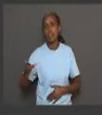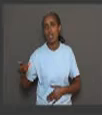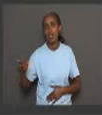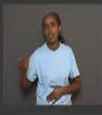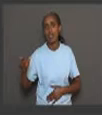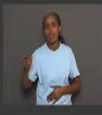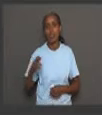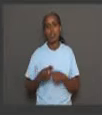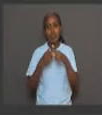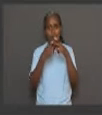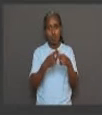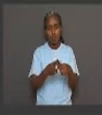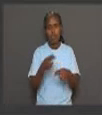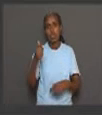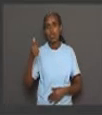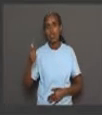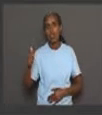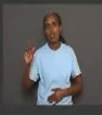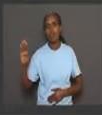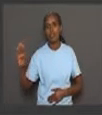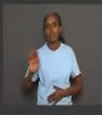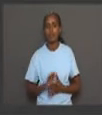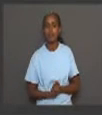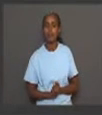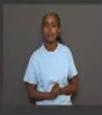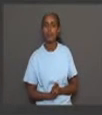line called AB.